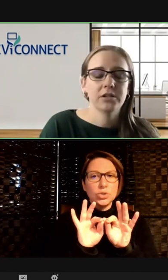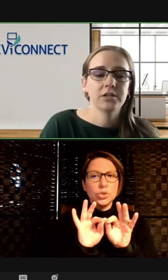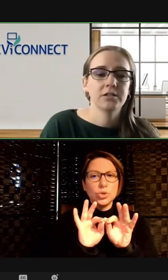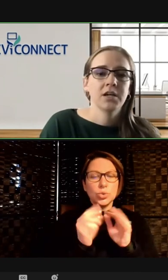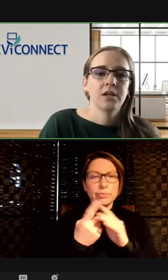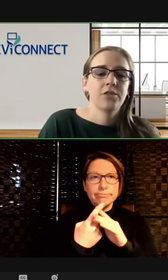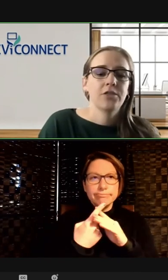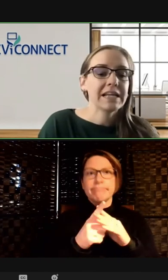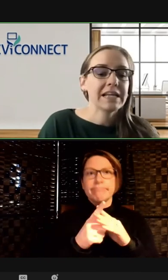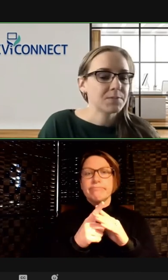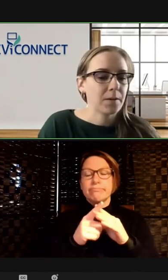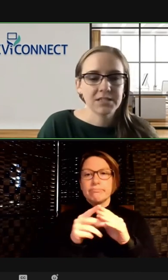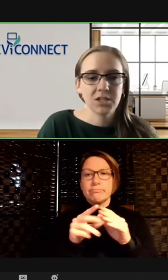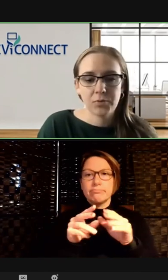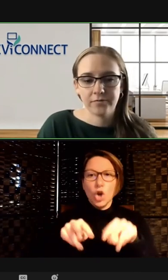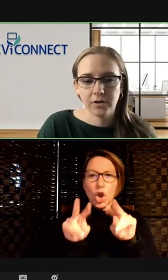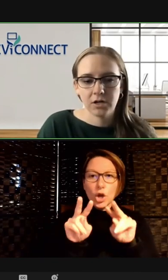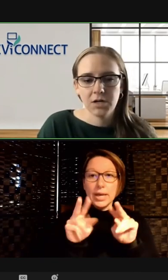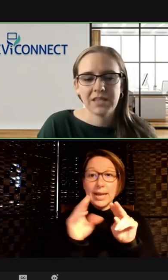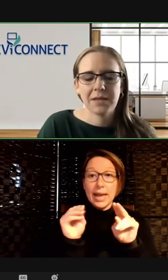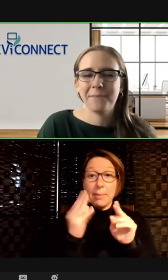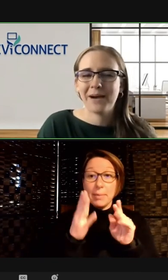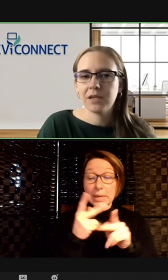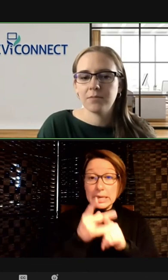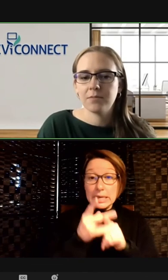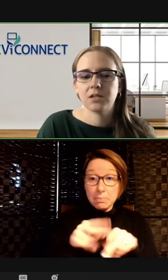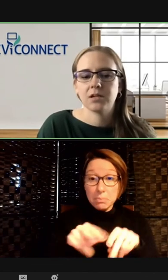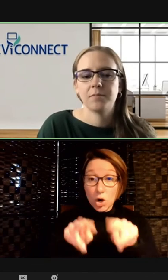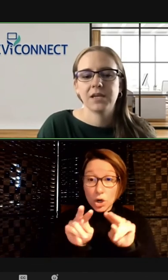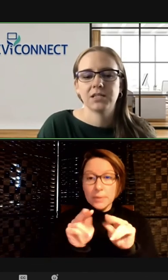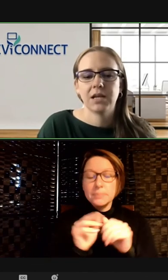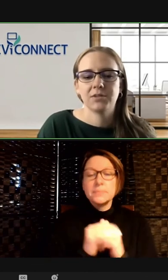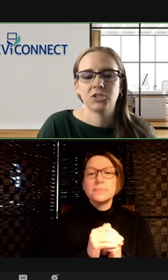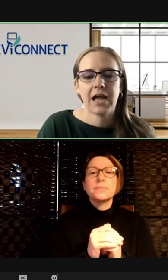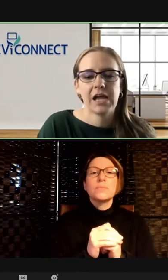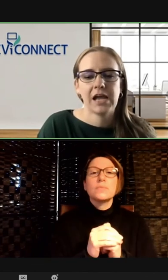for our learners. 3D is probably still preferred, but they might be able